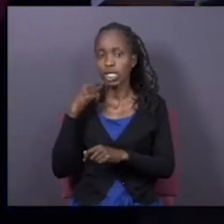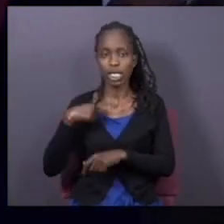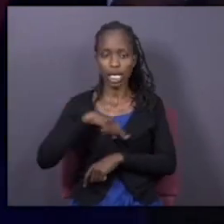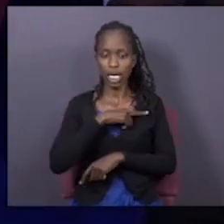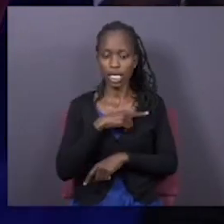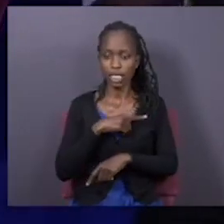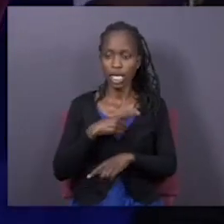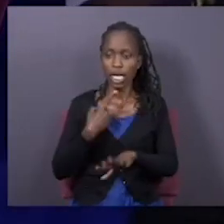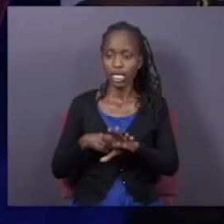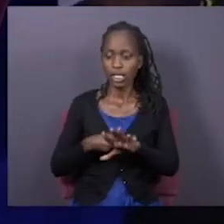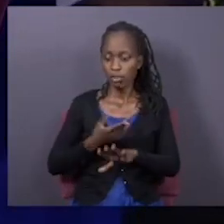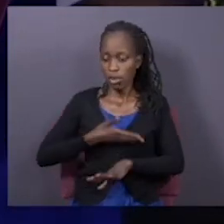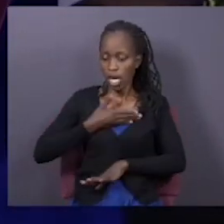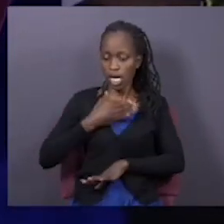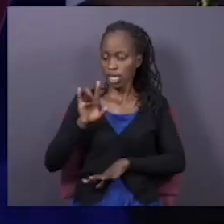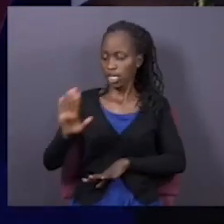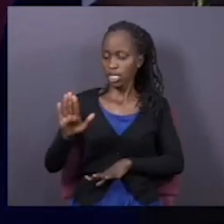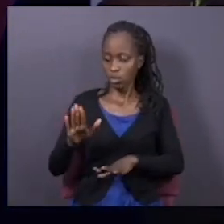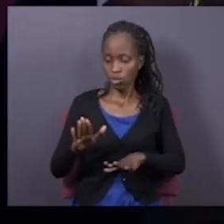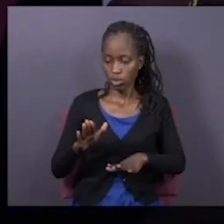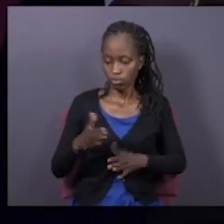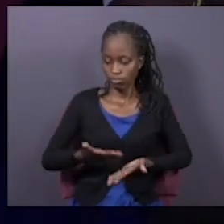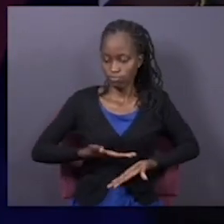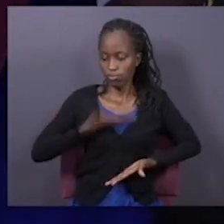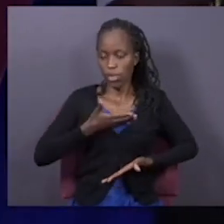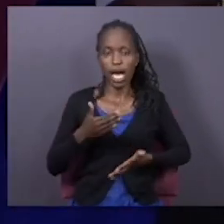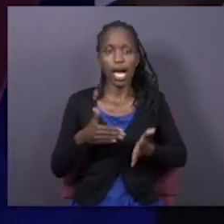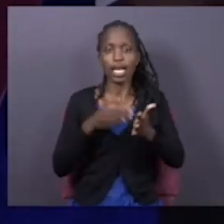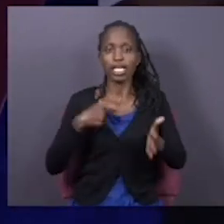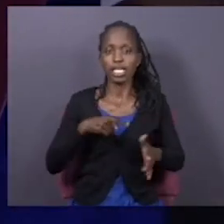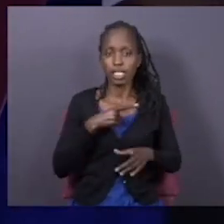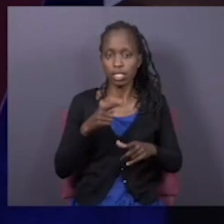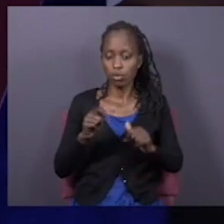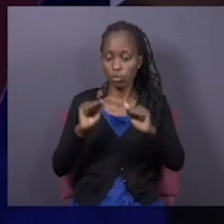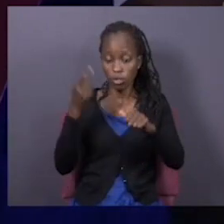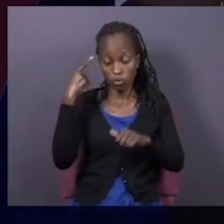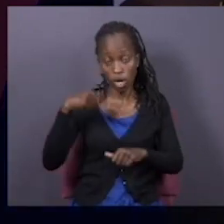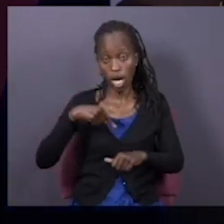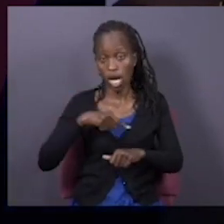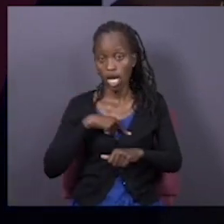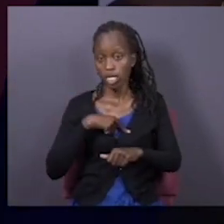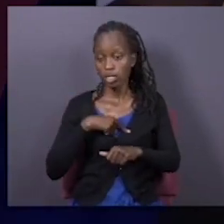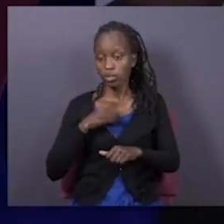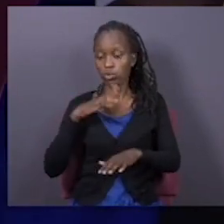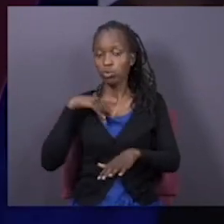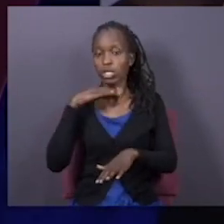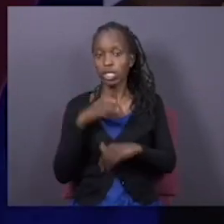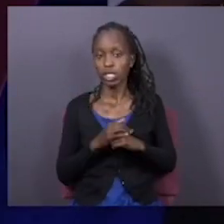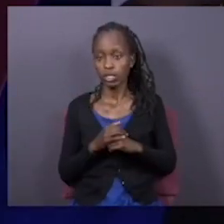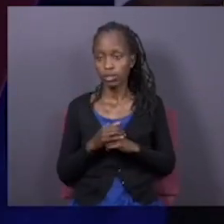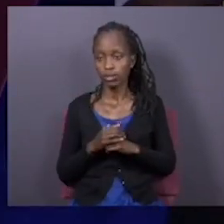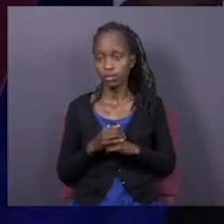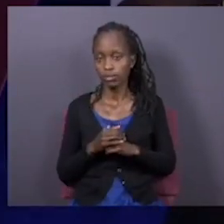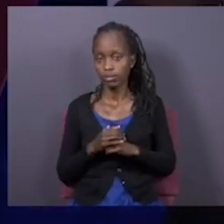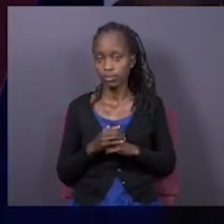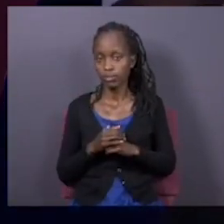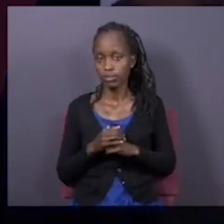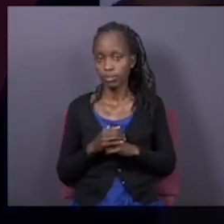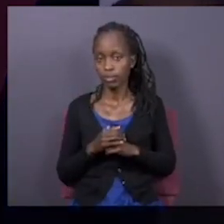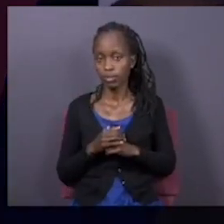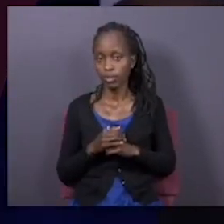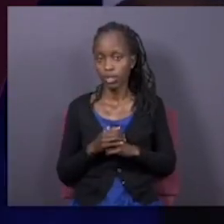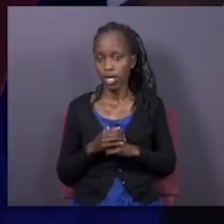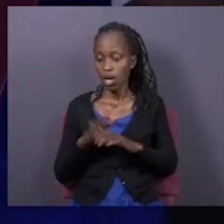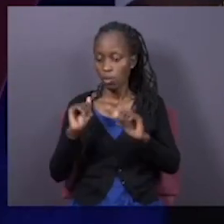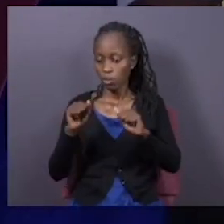their anger flared against us, the flood would have engulfed us. The torrent would have swept us over.